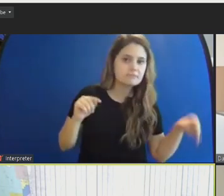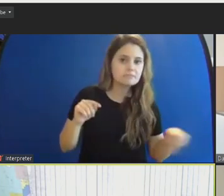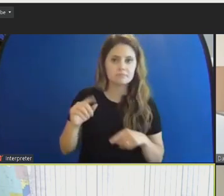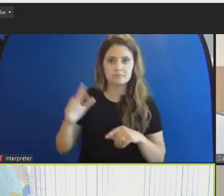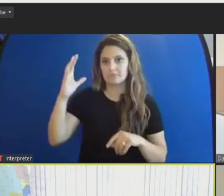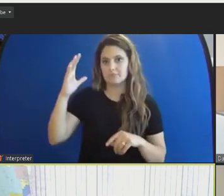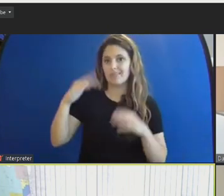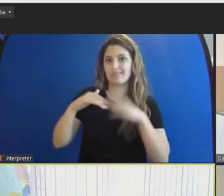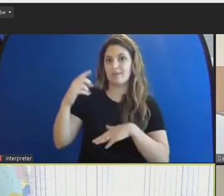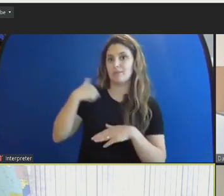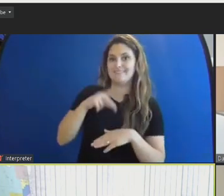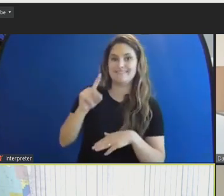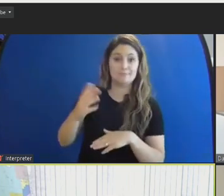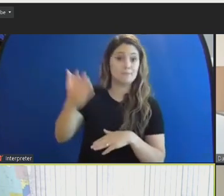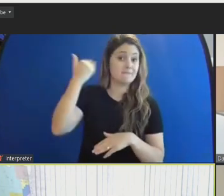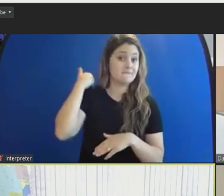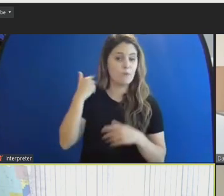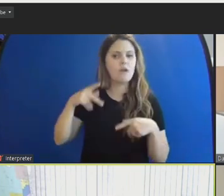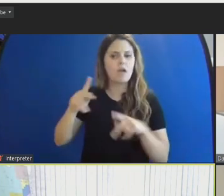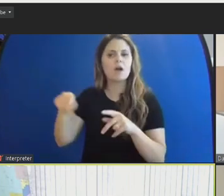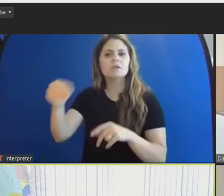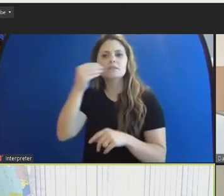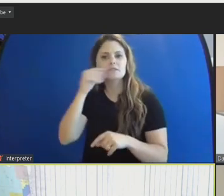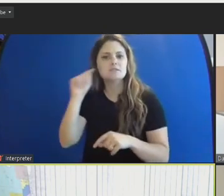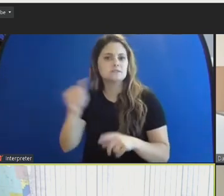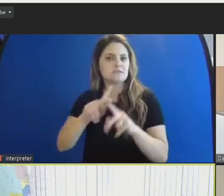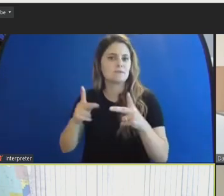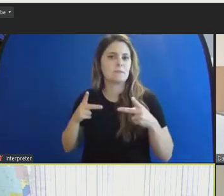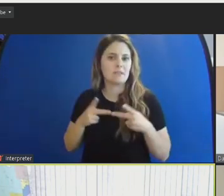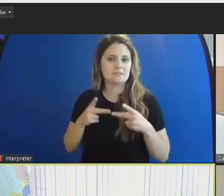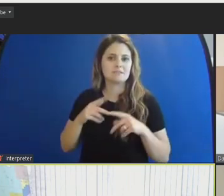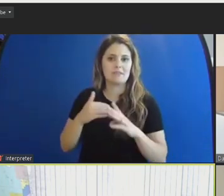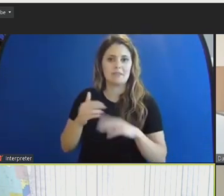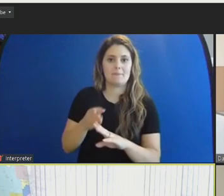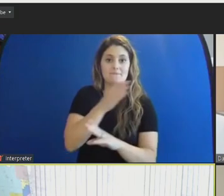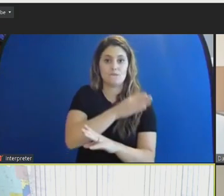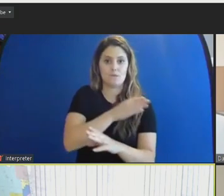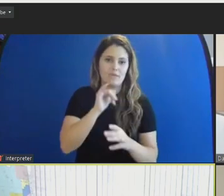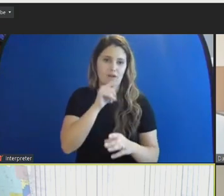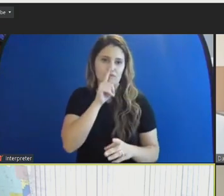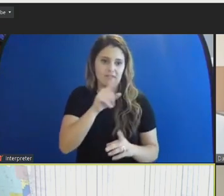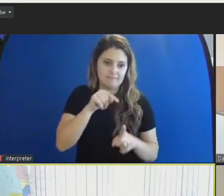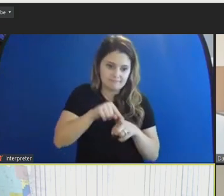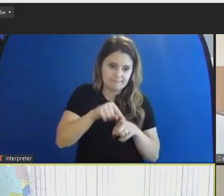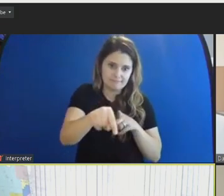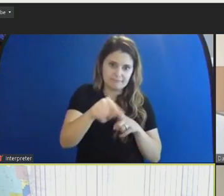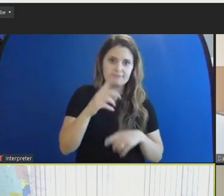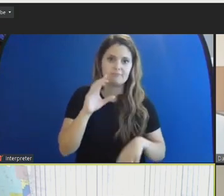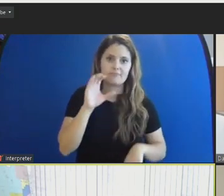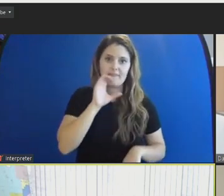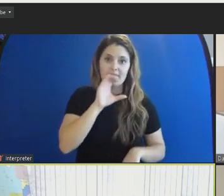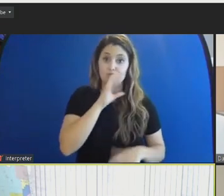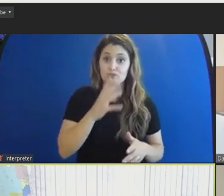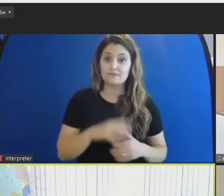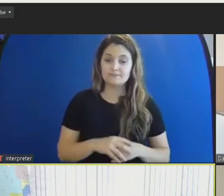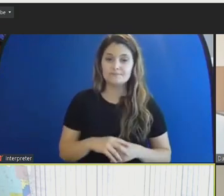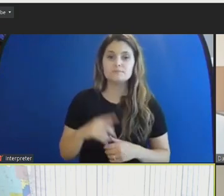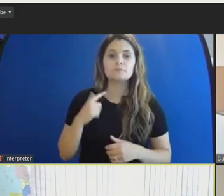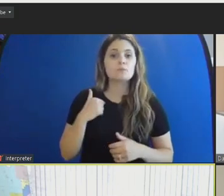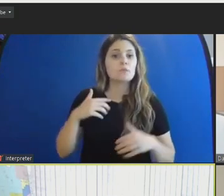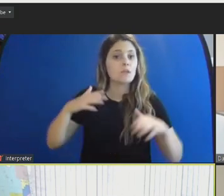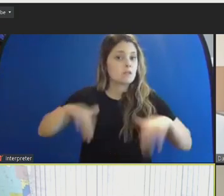of kids being able to eat in spaces that aren't necessarily the cafeteria. We